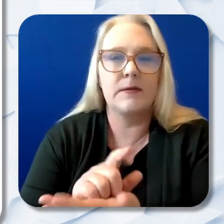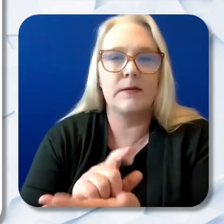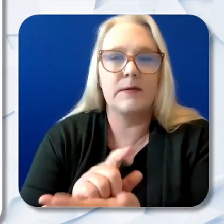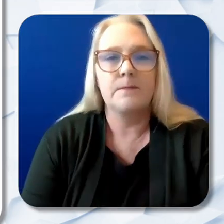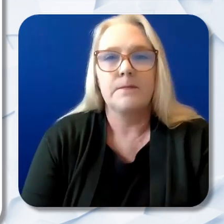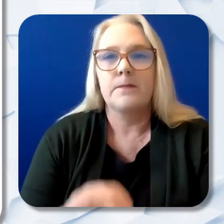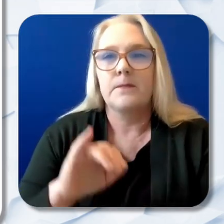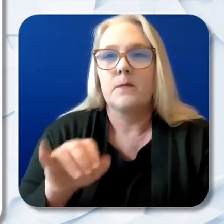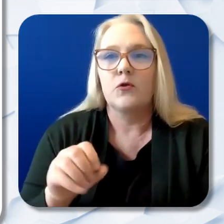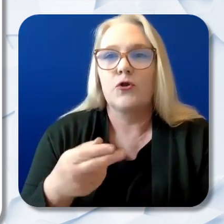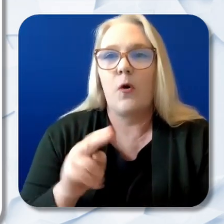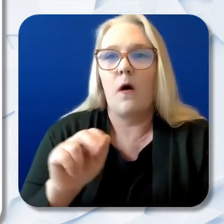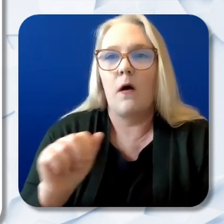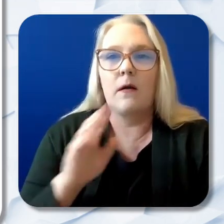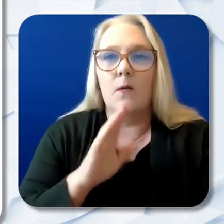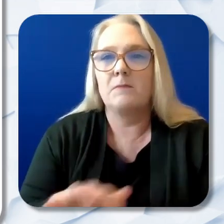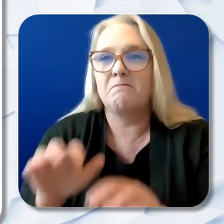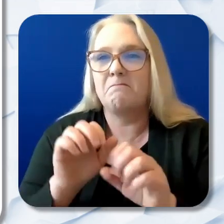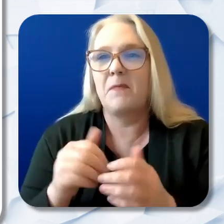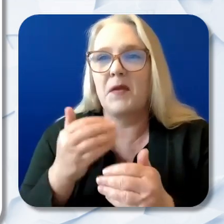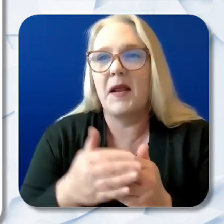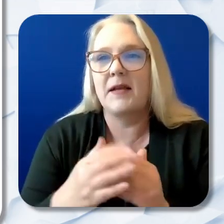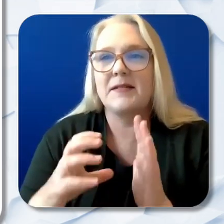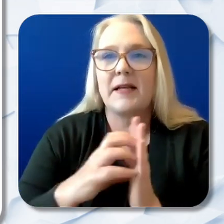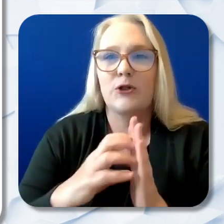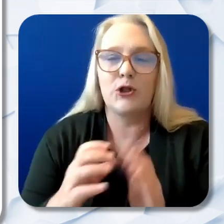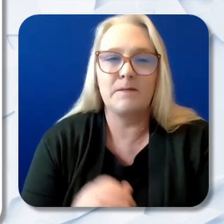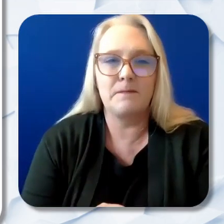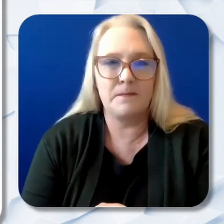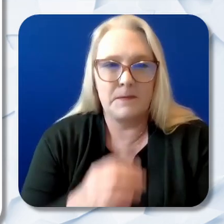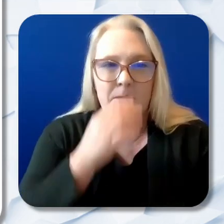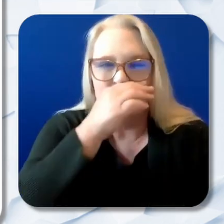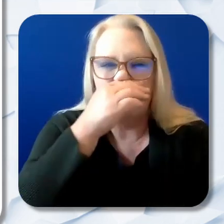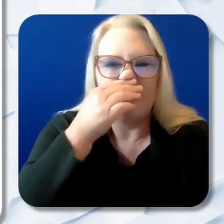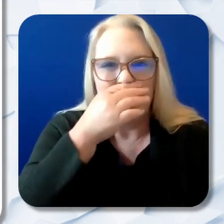Johanna is going to take the next section. Johanna?